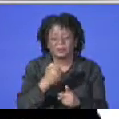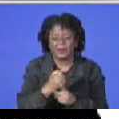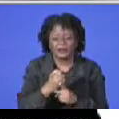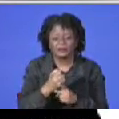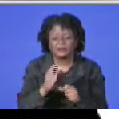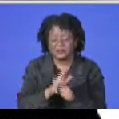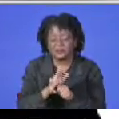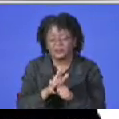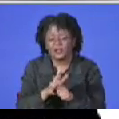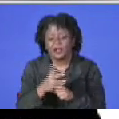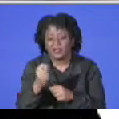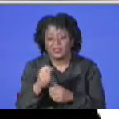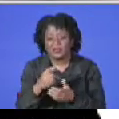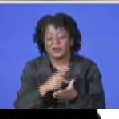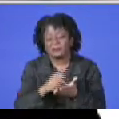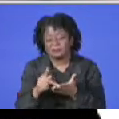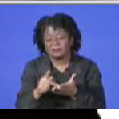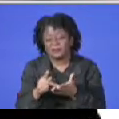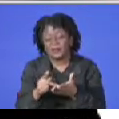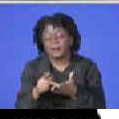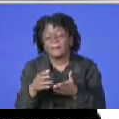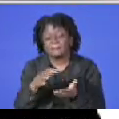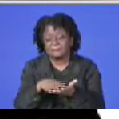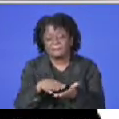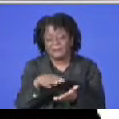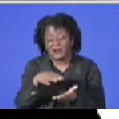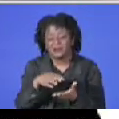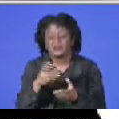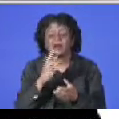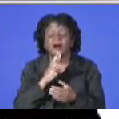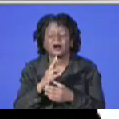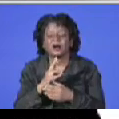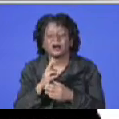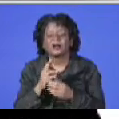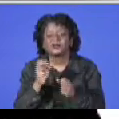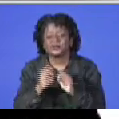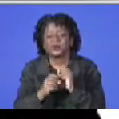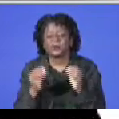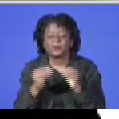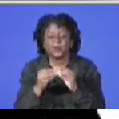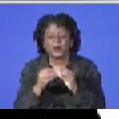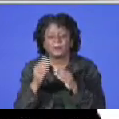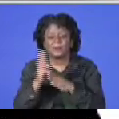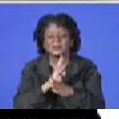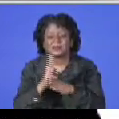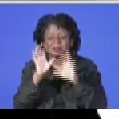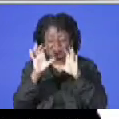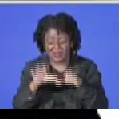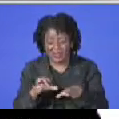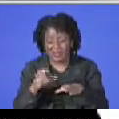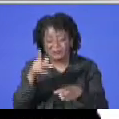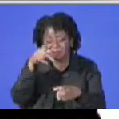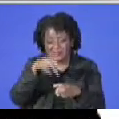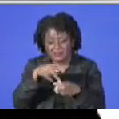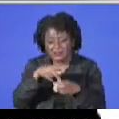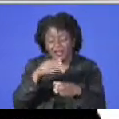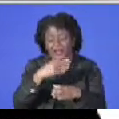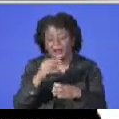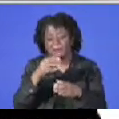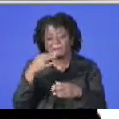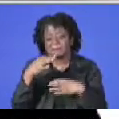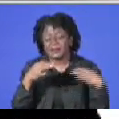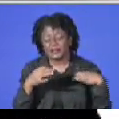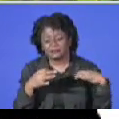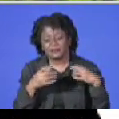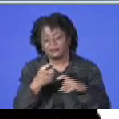are, and recommend adjustments to be made so that more businesses can actually participate and benefit from these